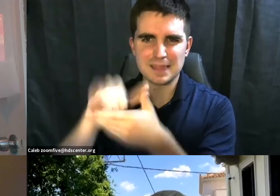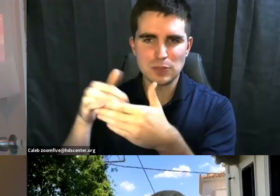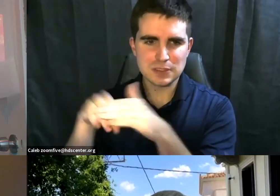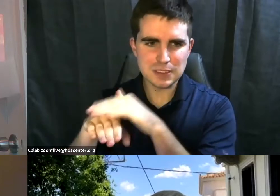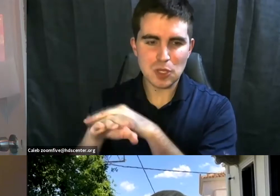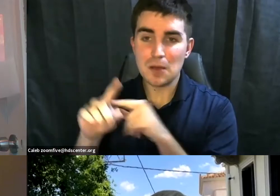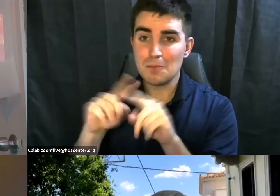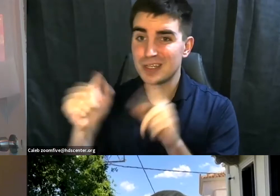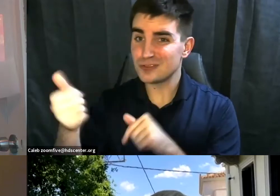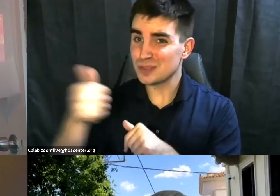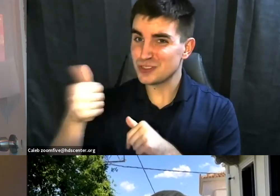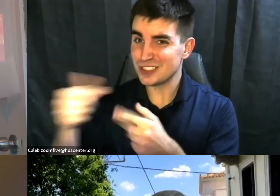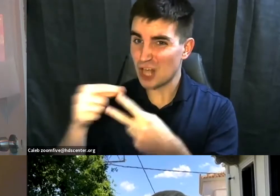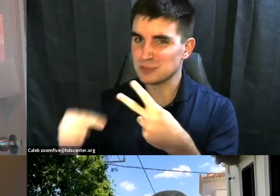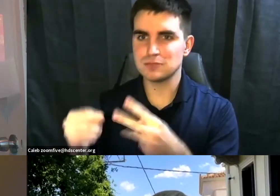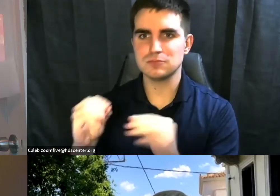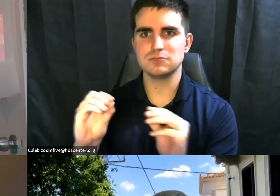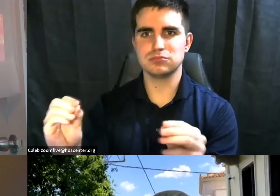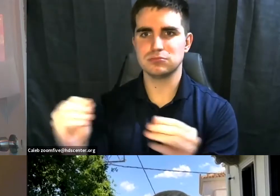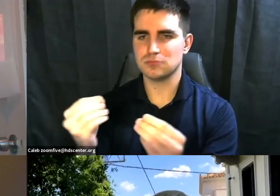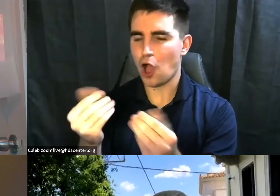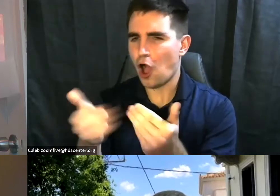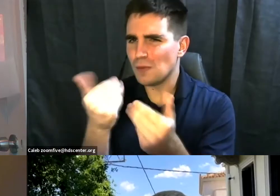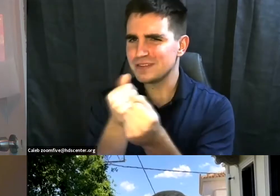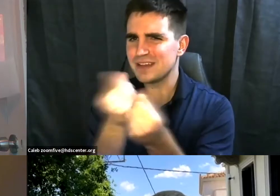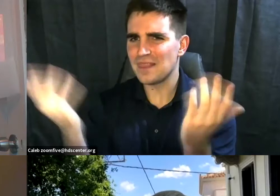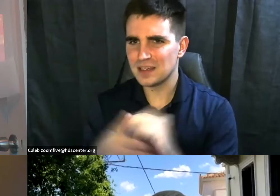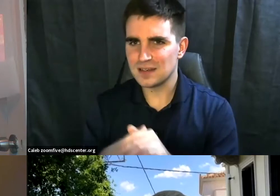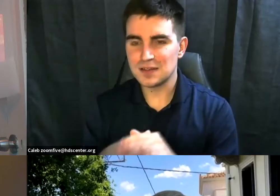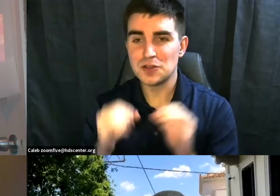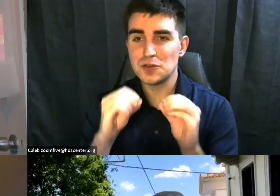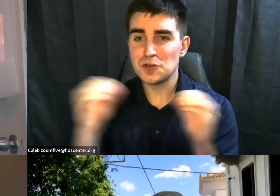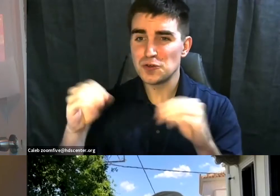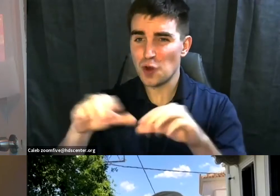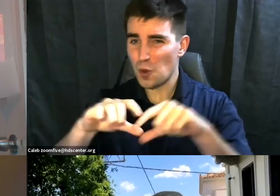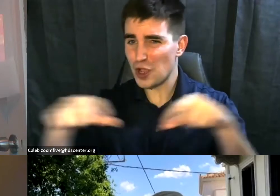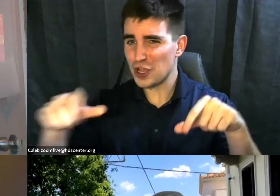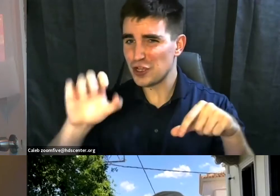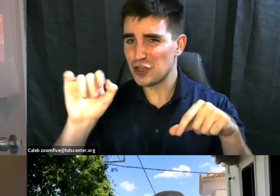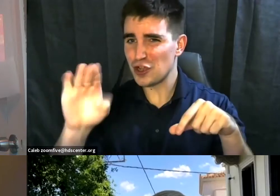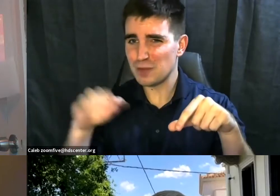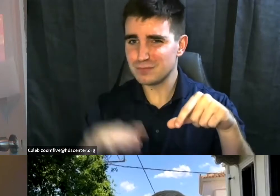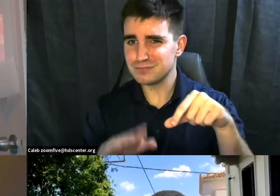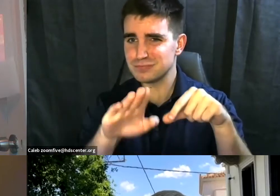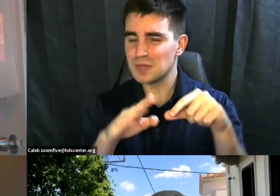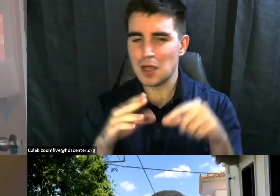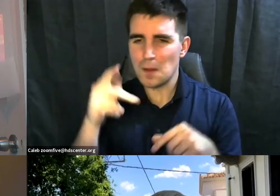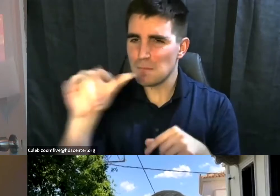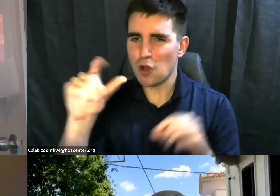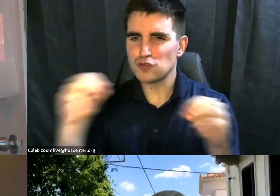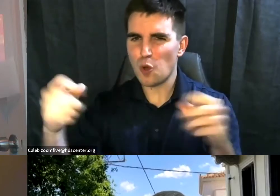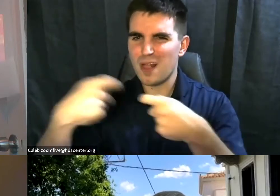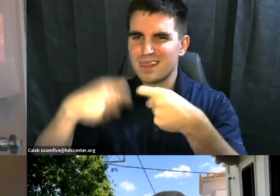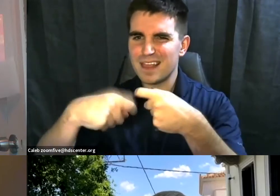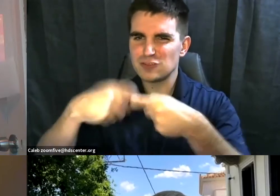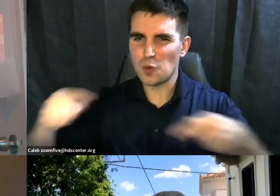were almost non-existent. There were no curb cuts in Pittsburgh. Paul had no electric wheelchair. In fact, I don't think there were many